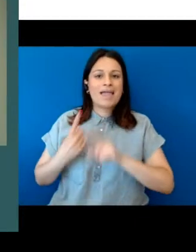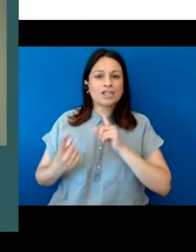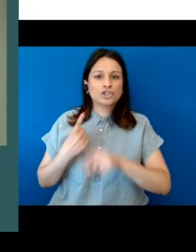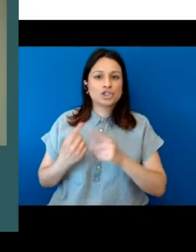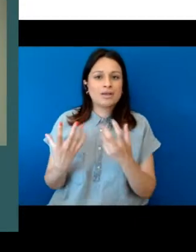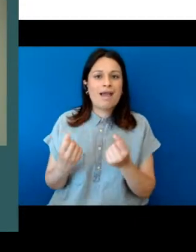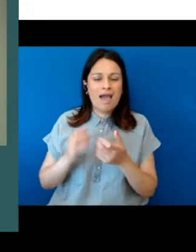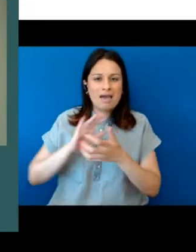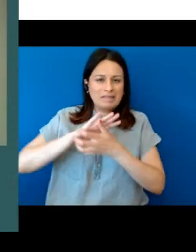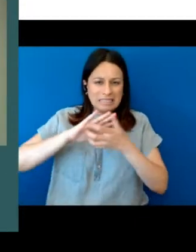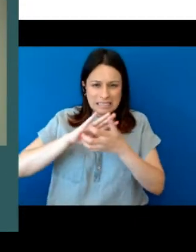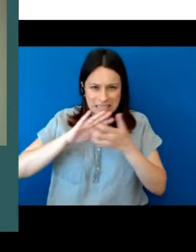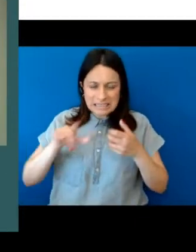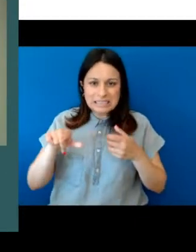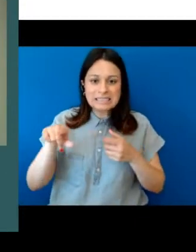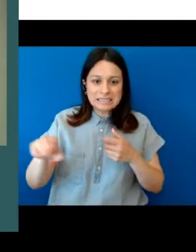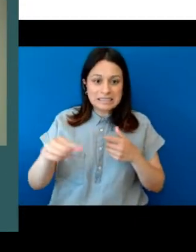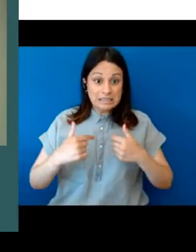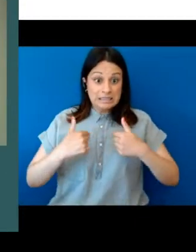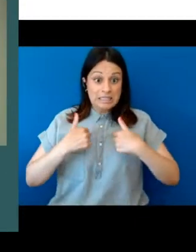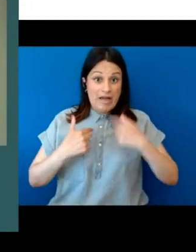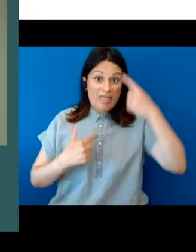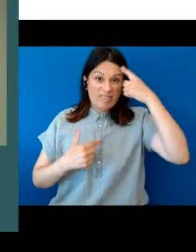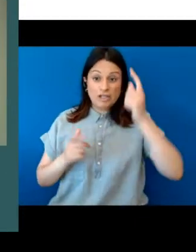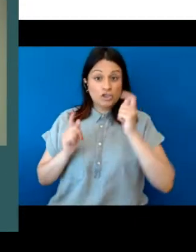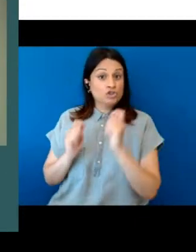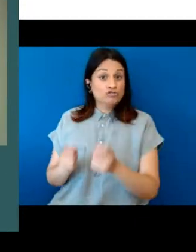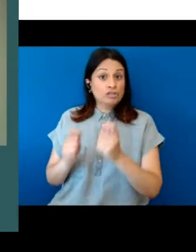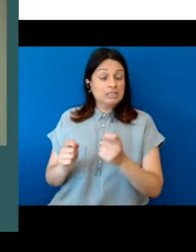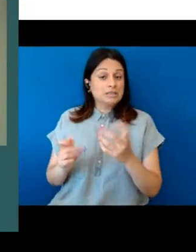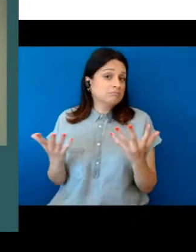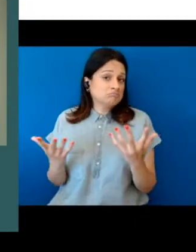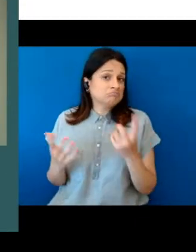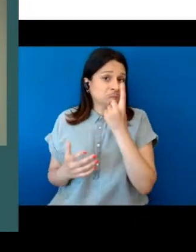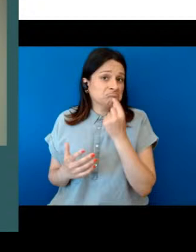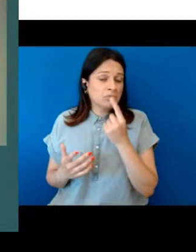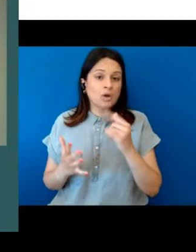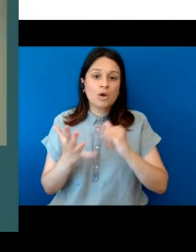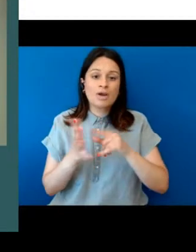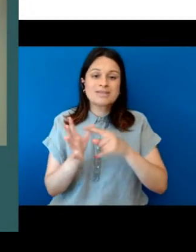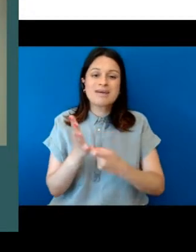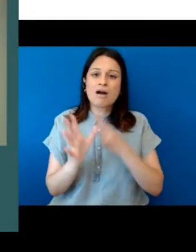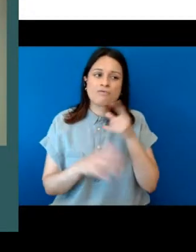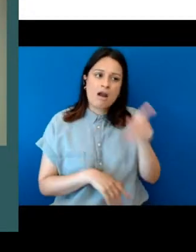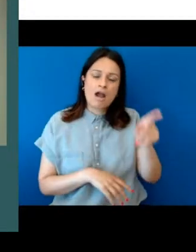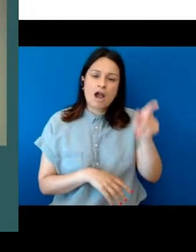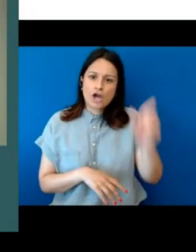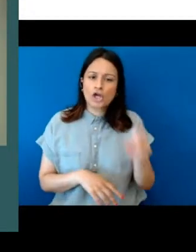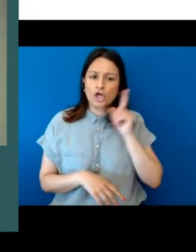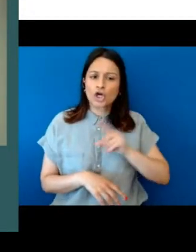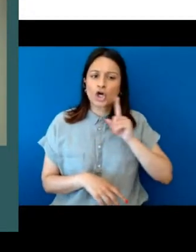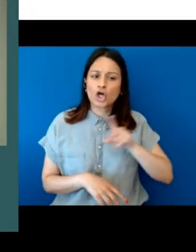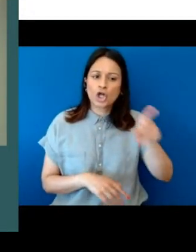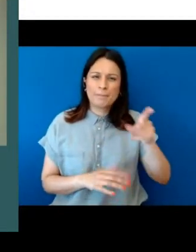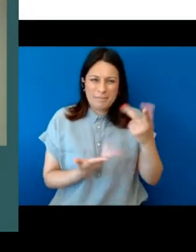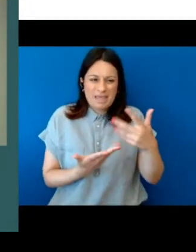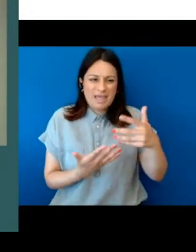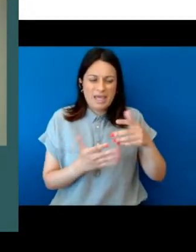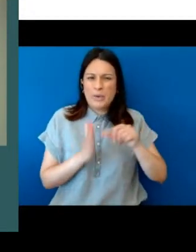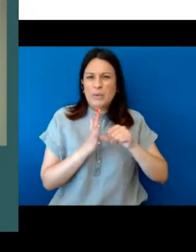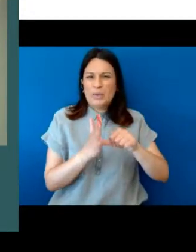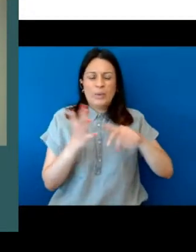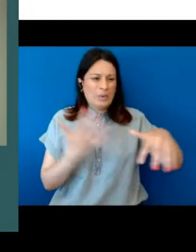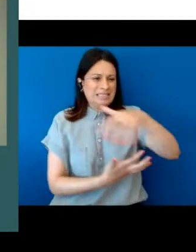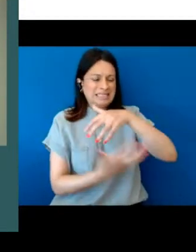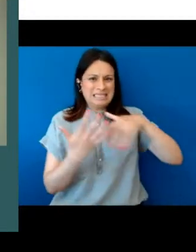history, I would be prepared just to treat him. With Shona, I think she's a more complex patient, and I would like to